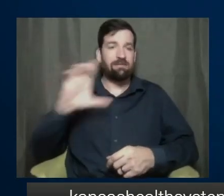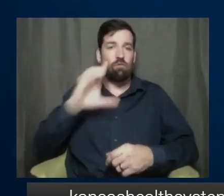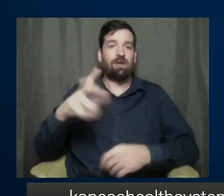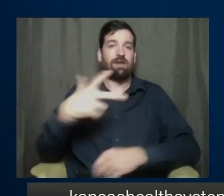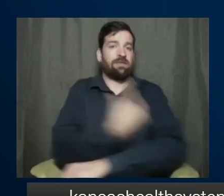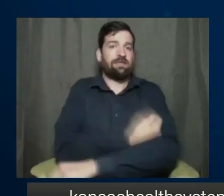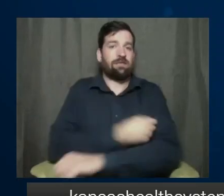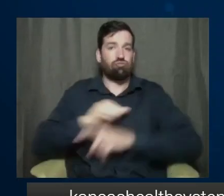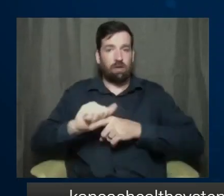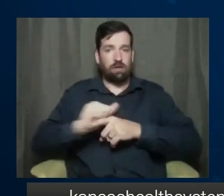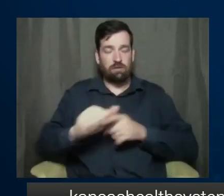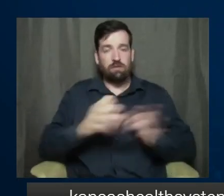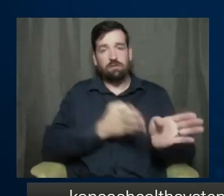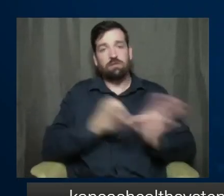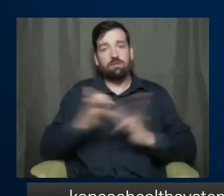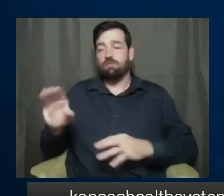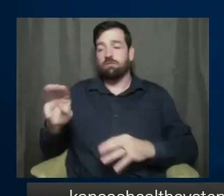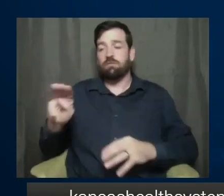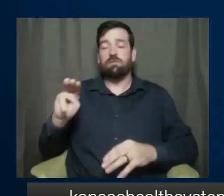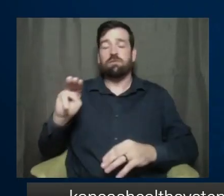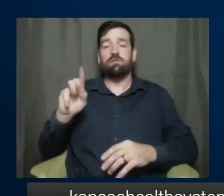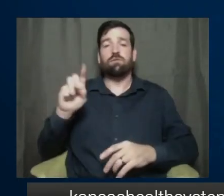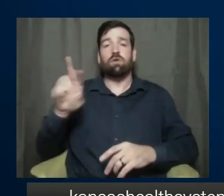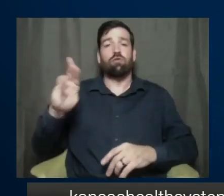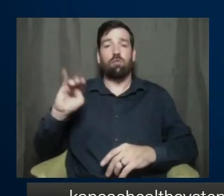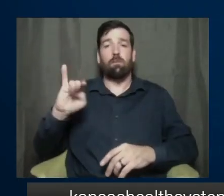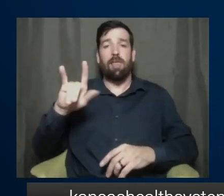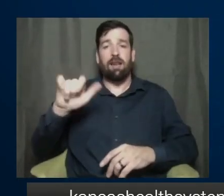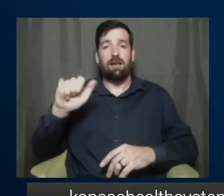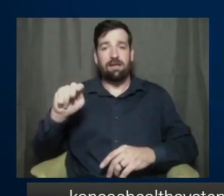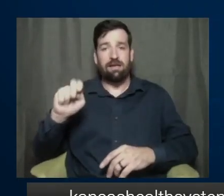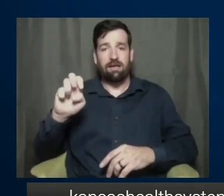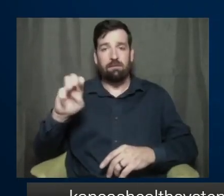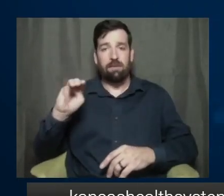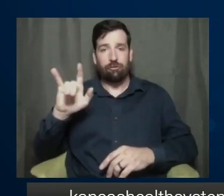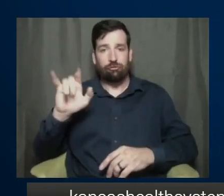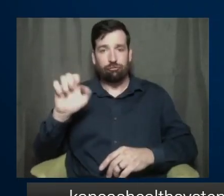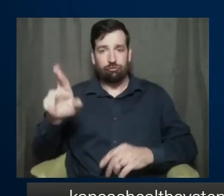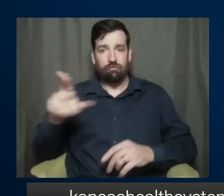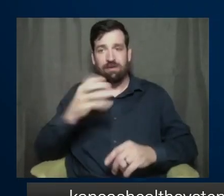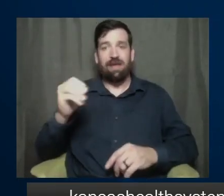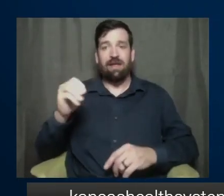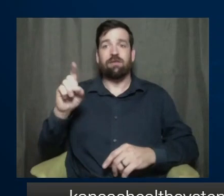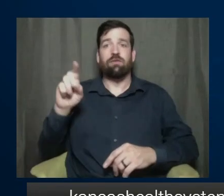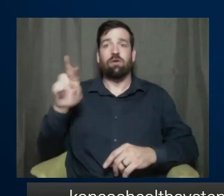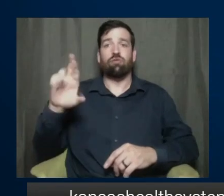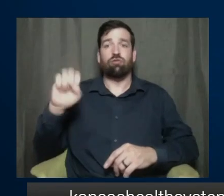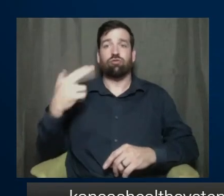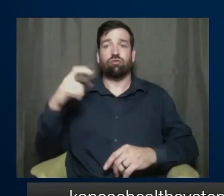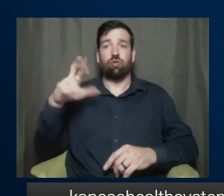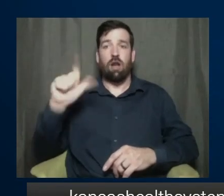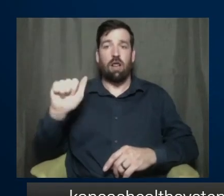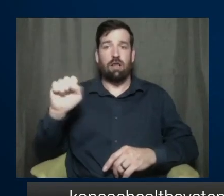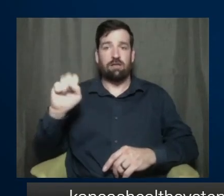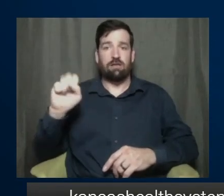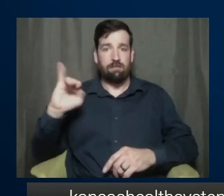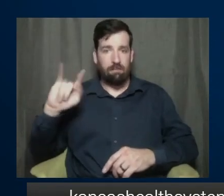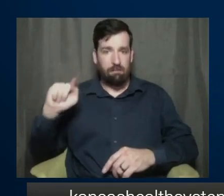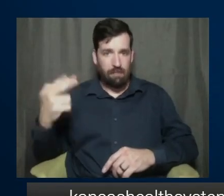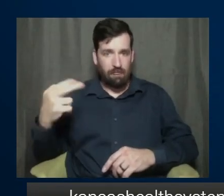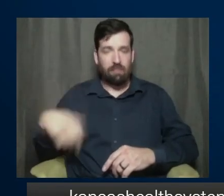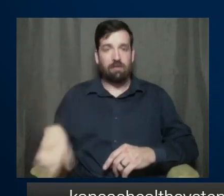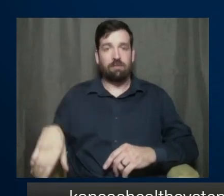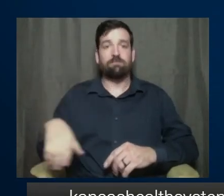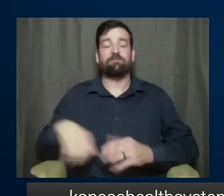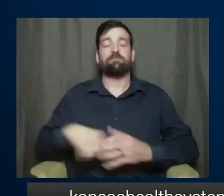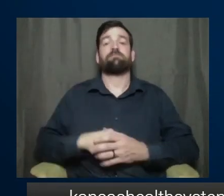Dr. Melanie Meister. She is a urogynecologist, and Dr. Charla Smith, principal investigator and director of Kansas Birth Equity